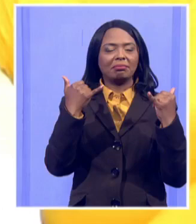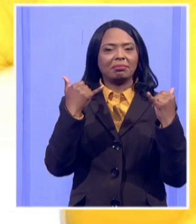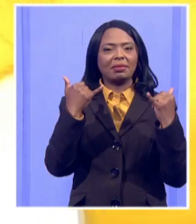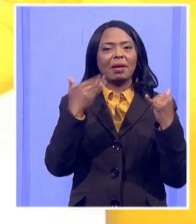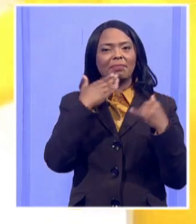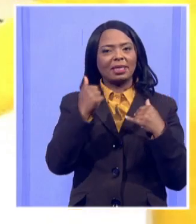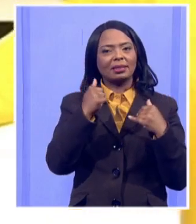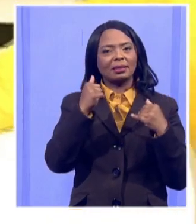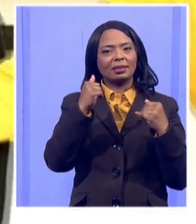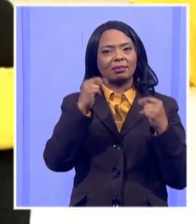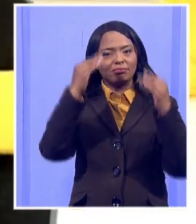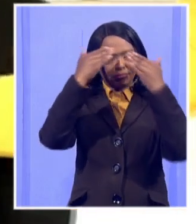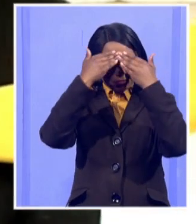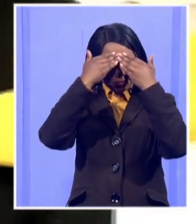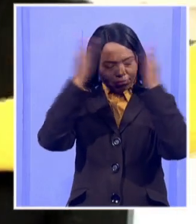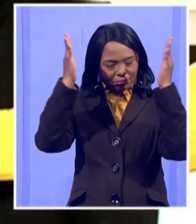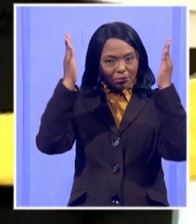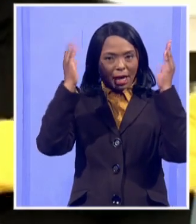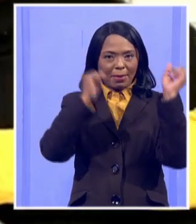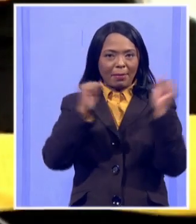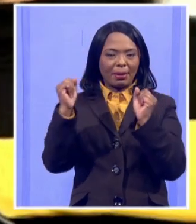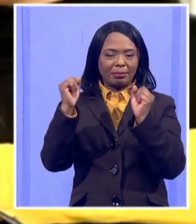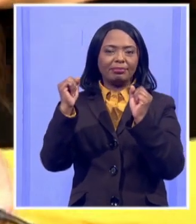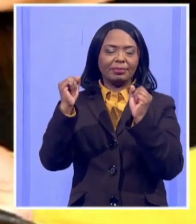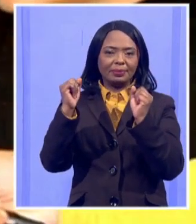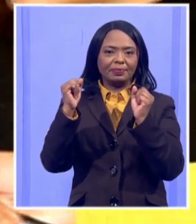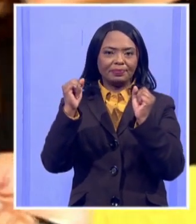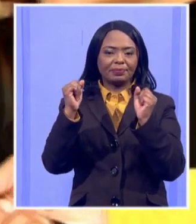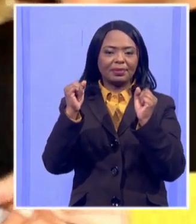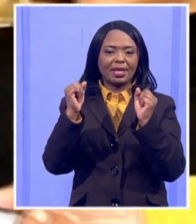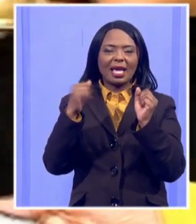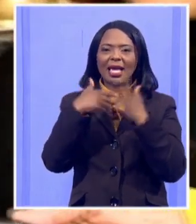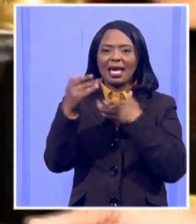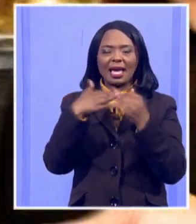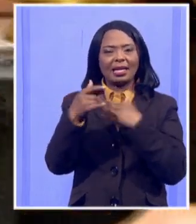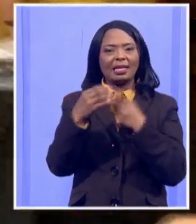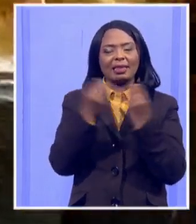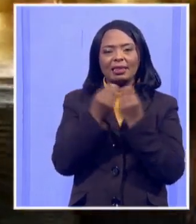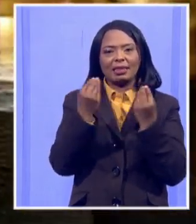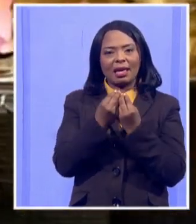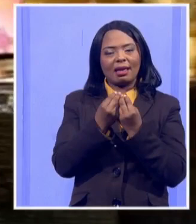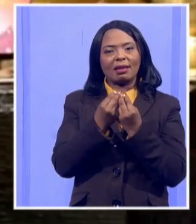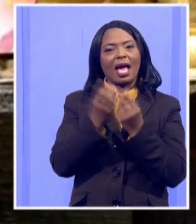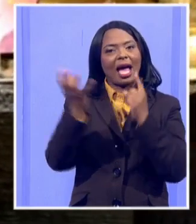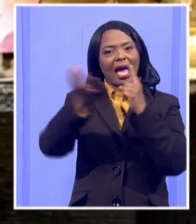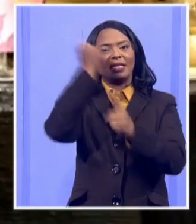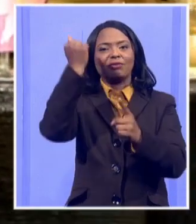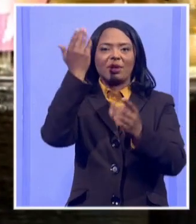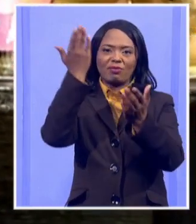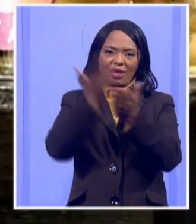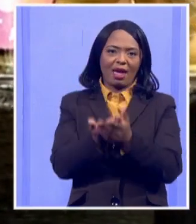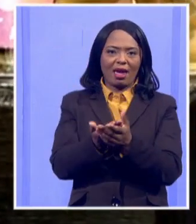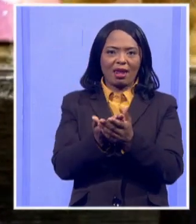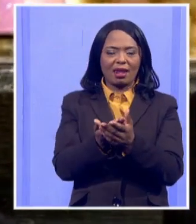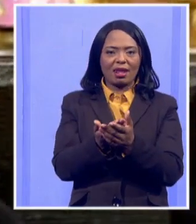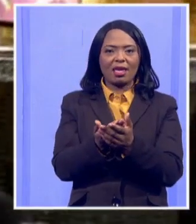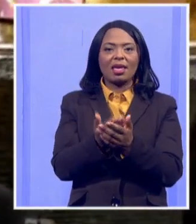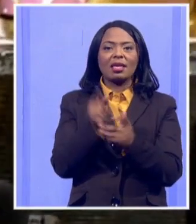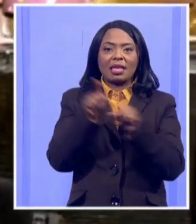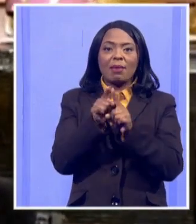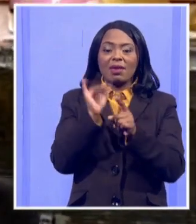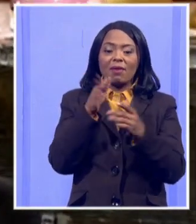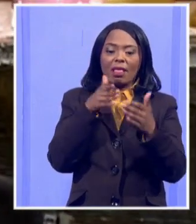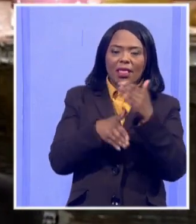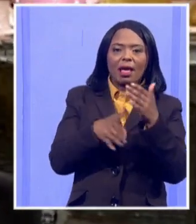high. There's always a way. Every cloud has a silver lining. What I would always say,